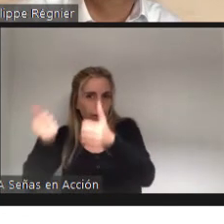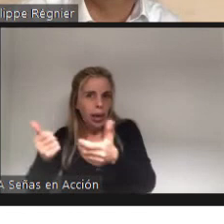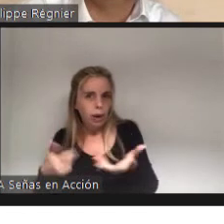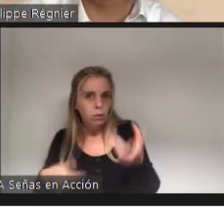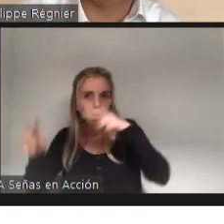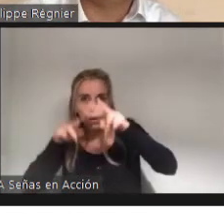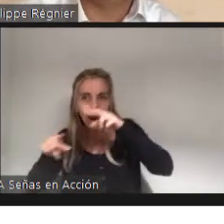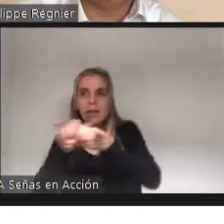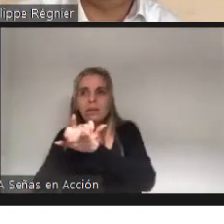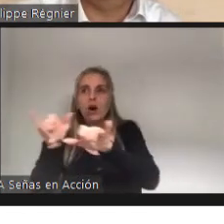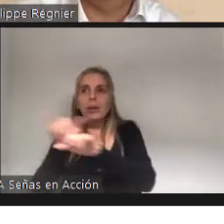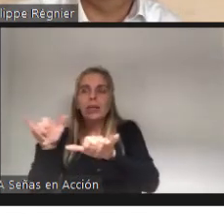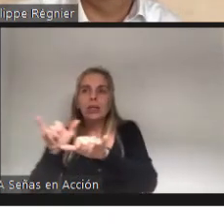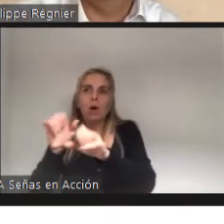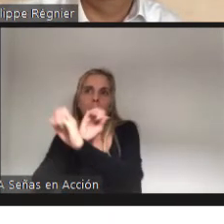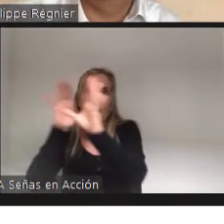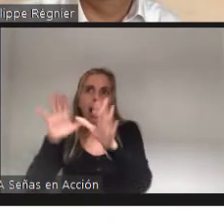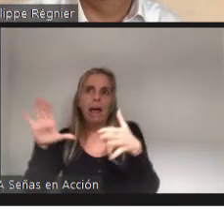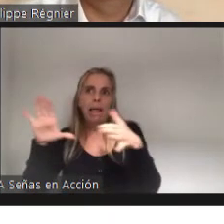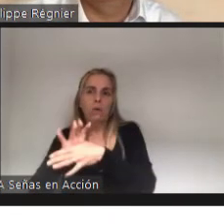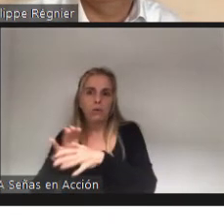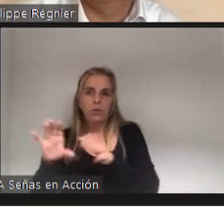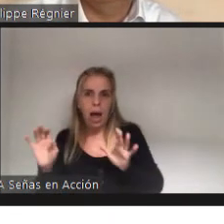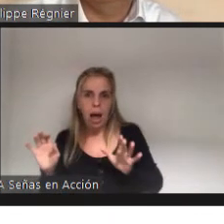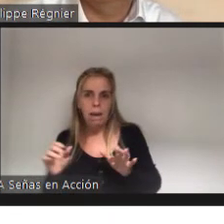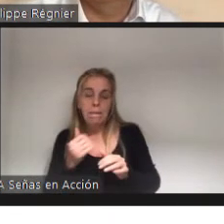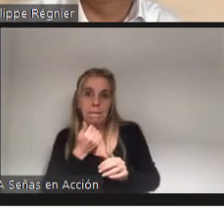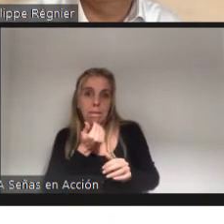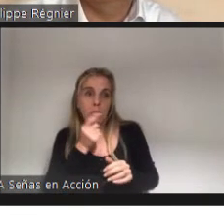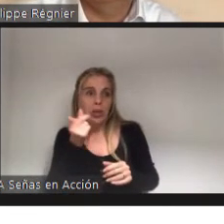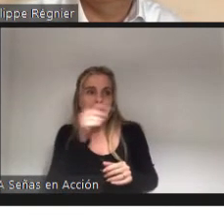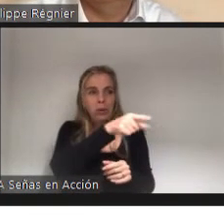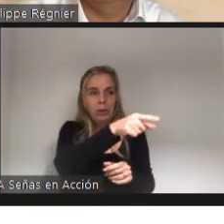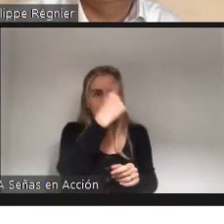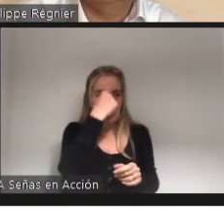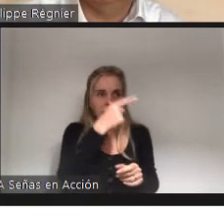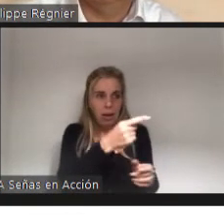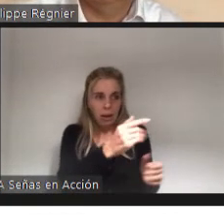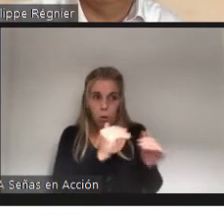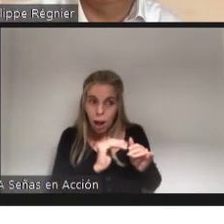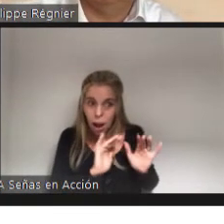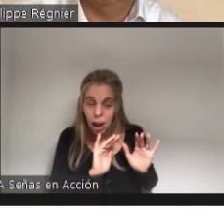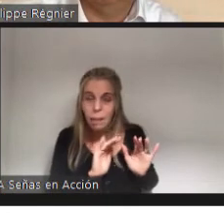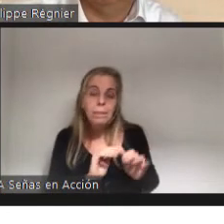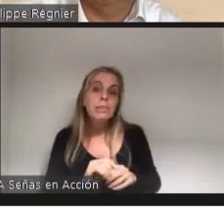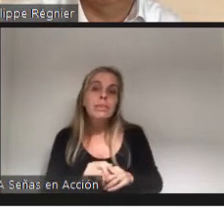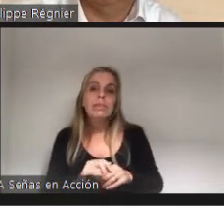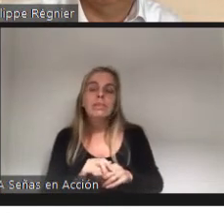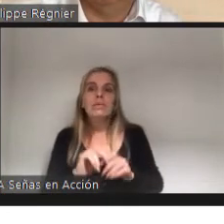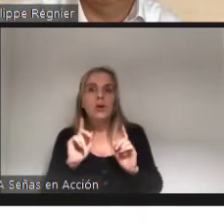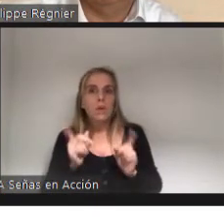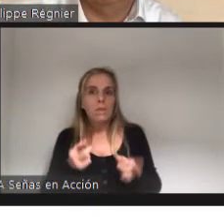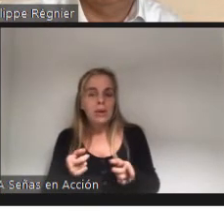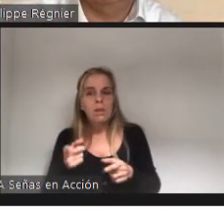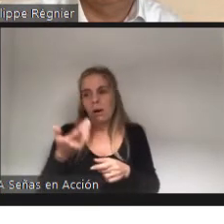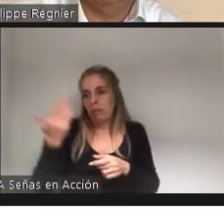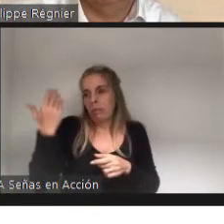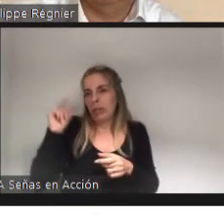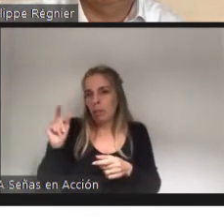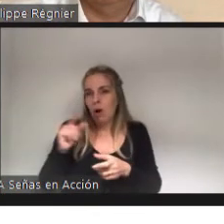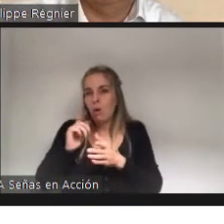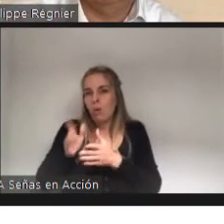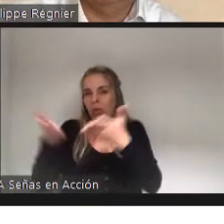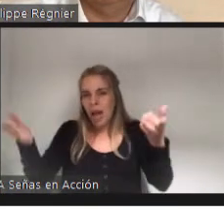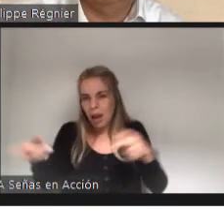to reliable sources. Maybe Matilde and Iker share the